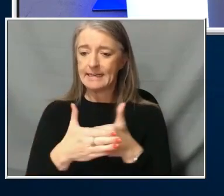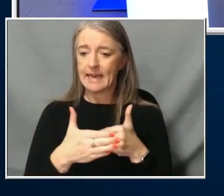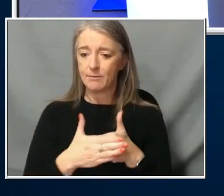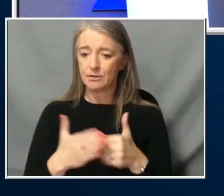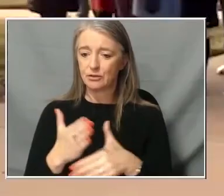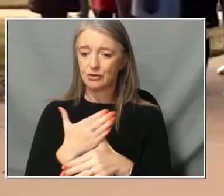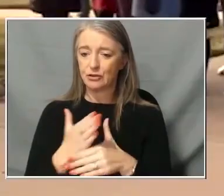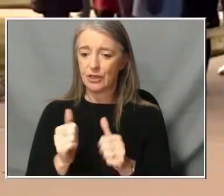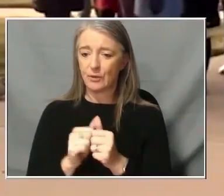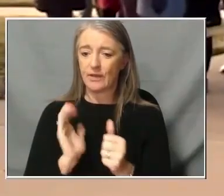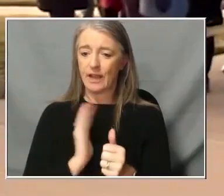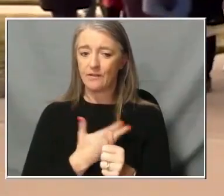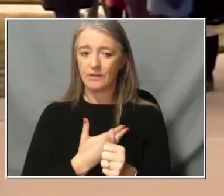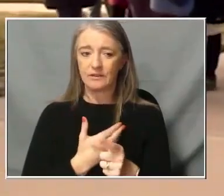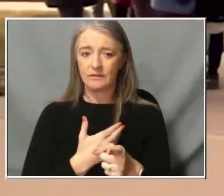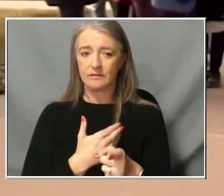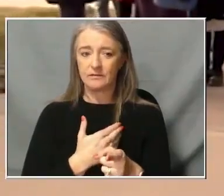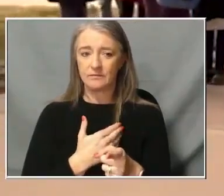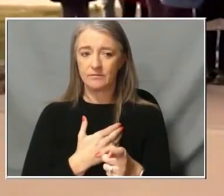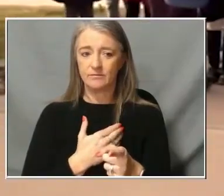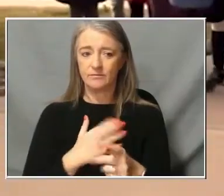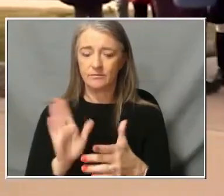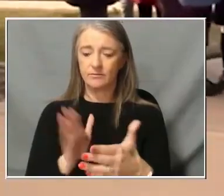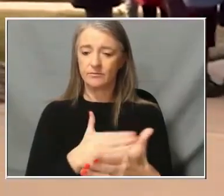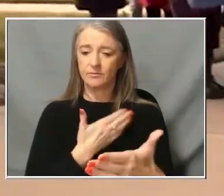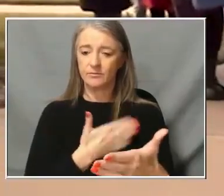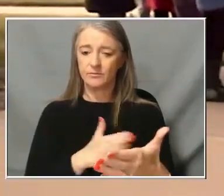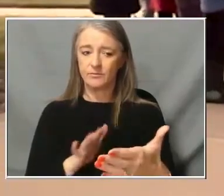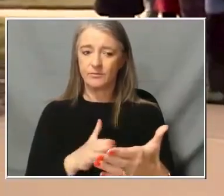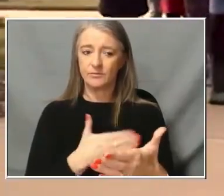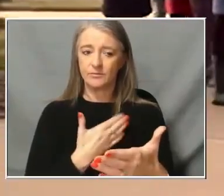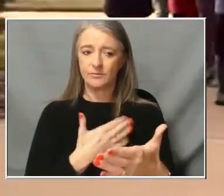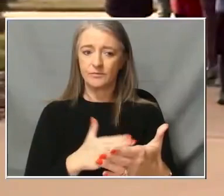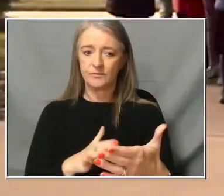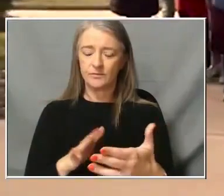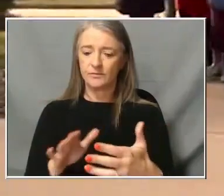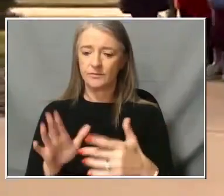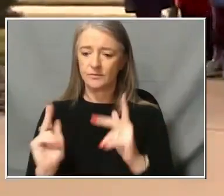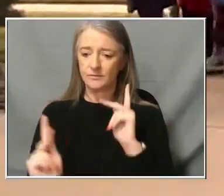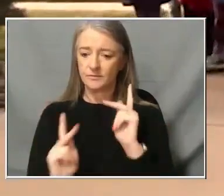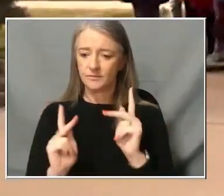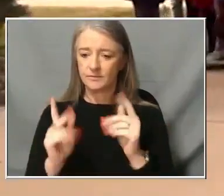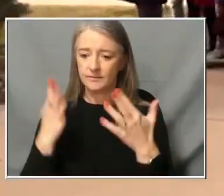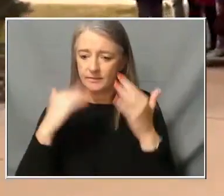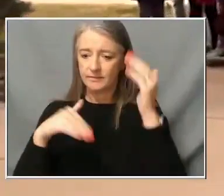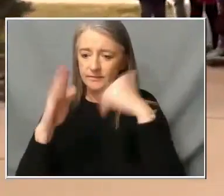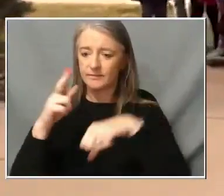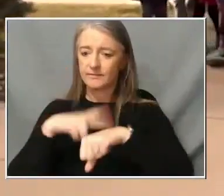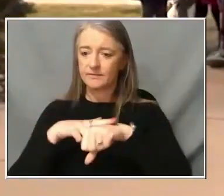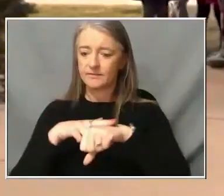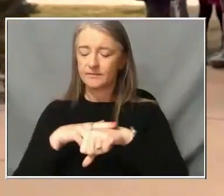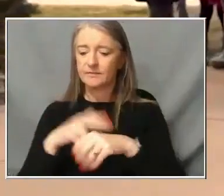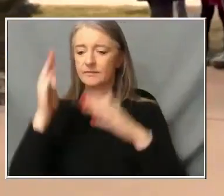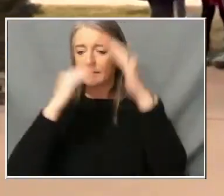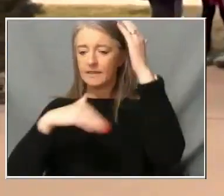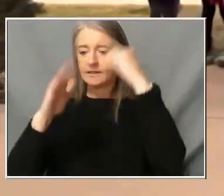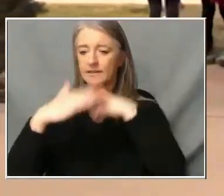our viewers. God, prepare his room, and heaven and nature sing.